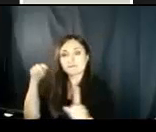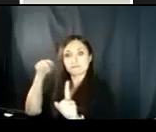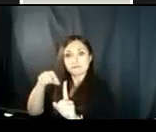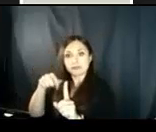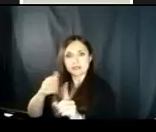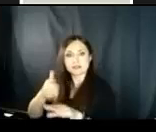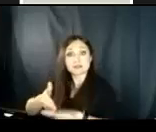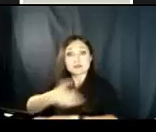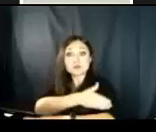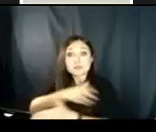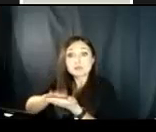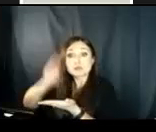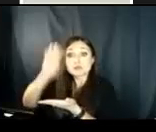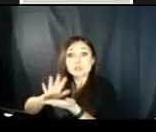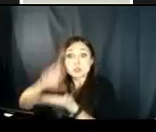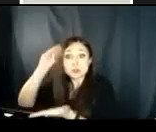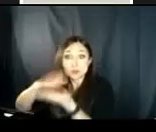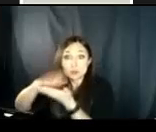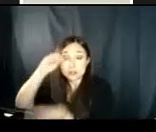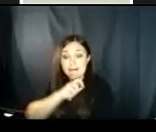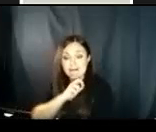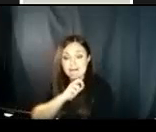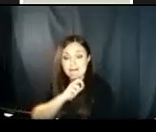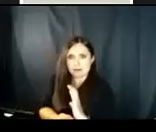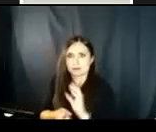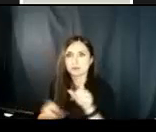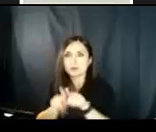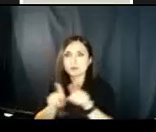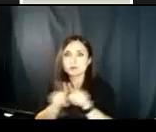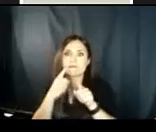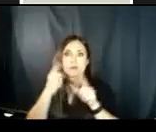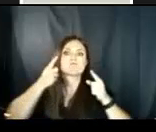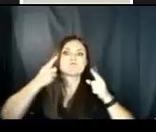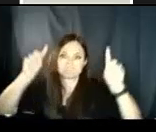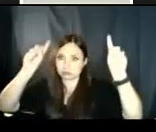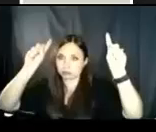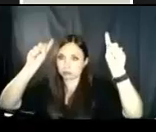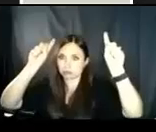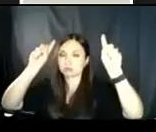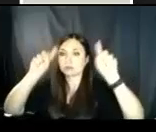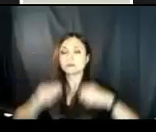in student learning, engagement, and success. And